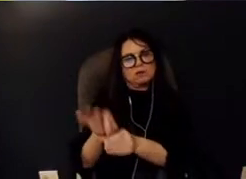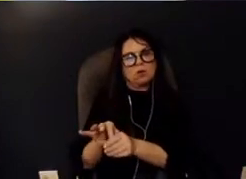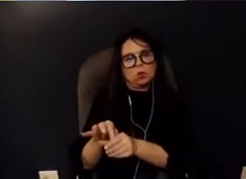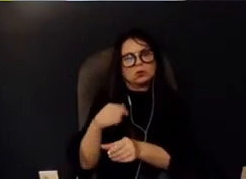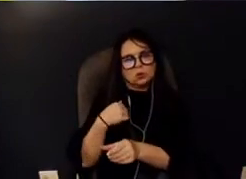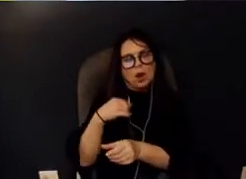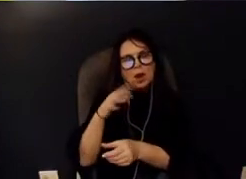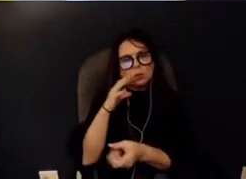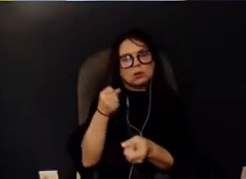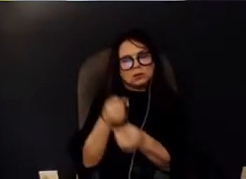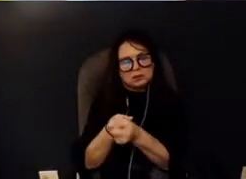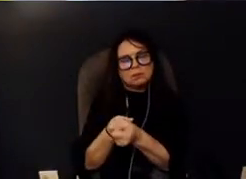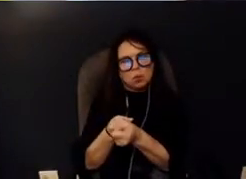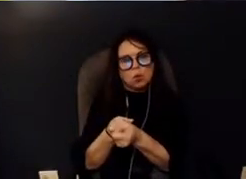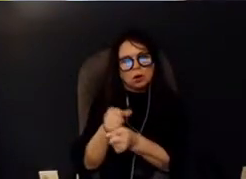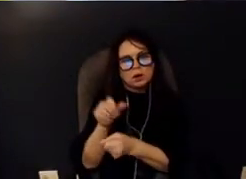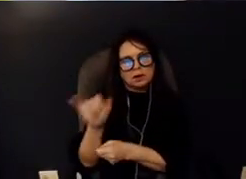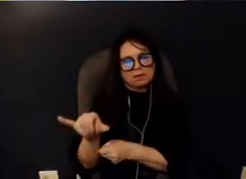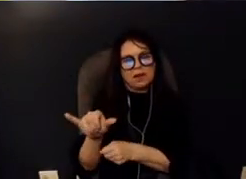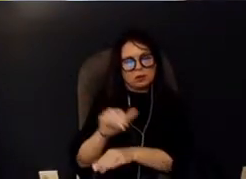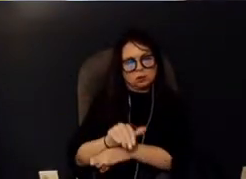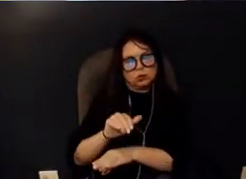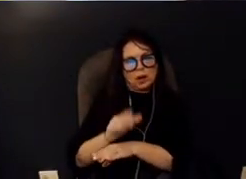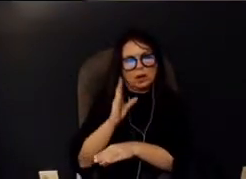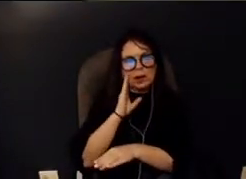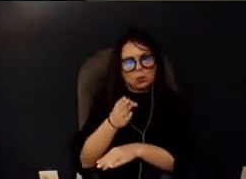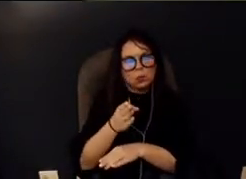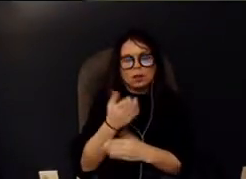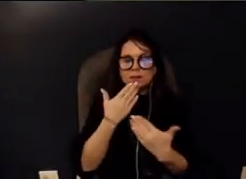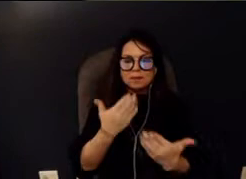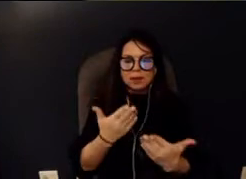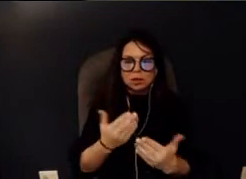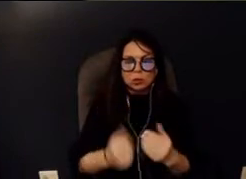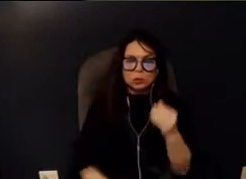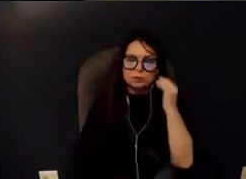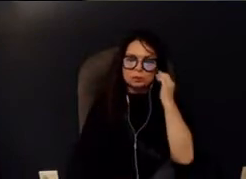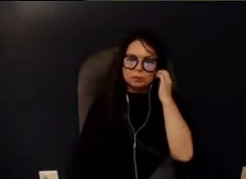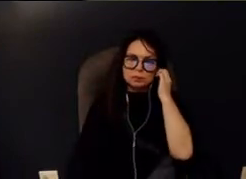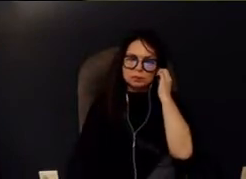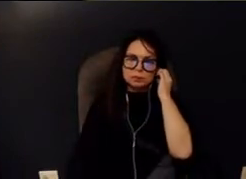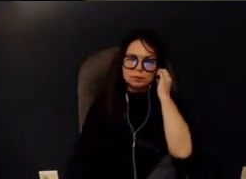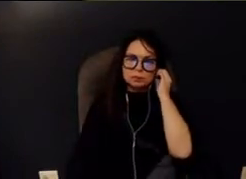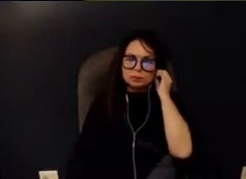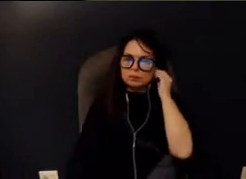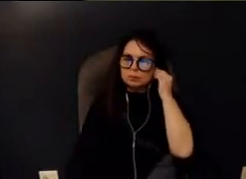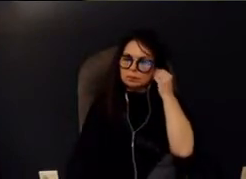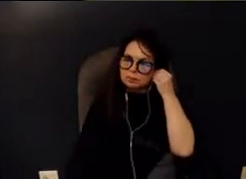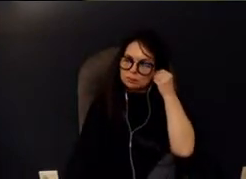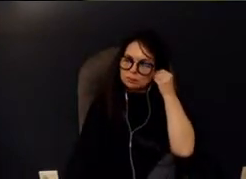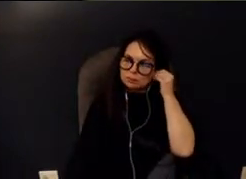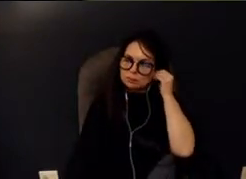tonight. Thank you. Thank you, Council Vice President. Council Member Osman.